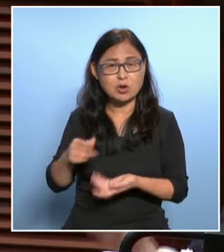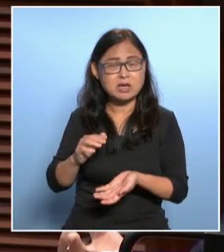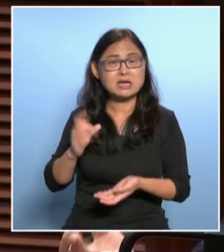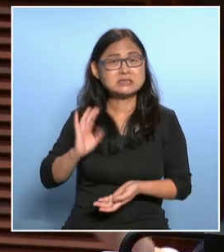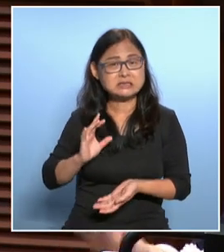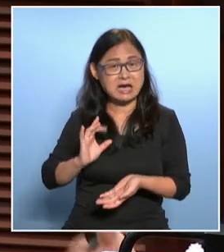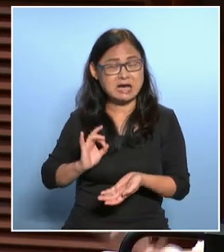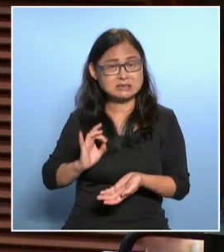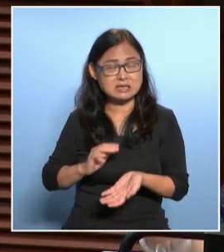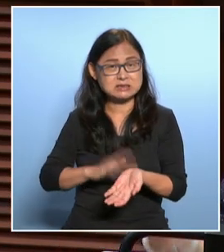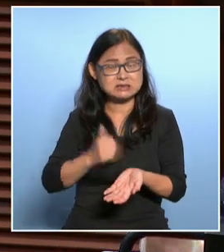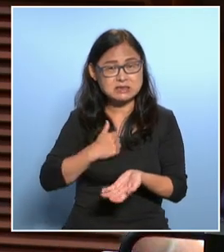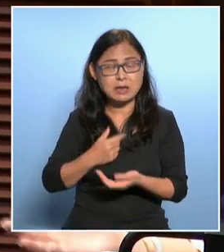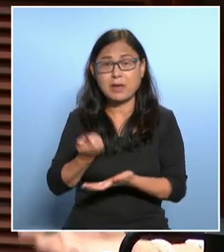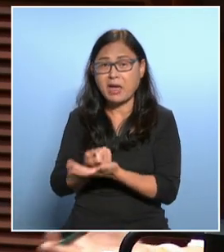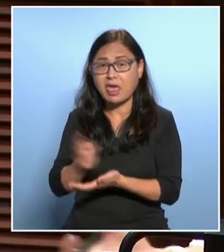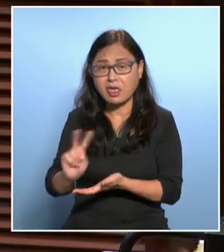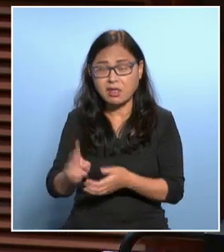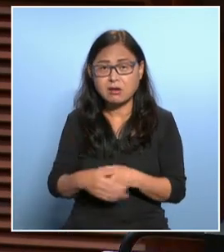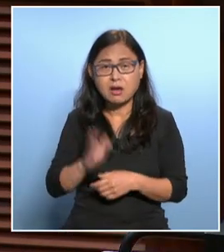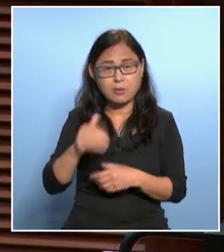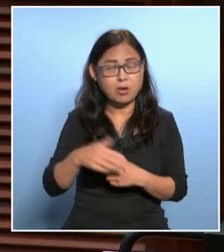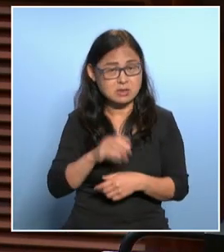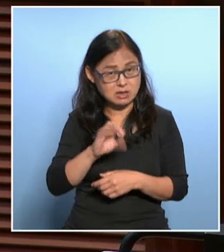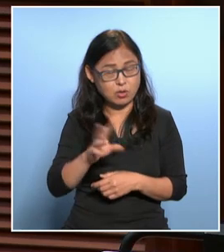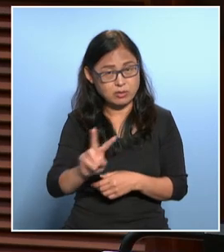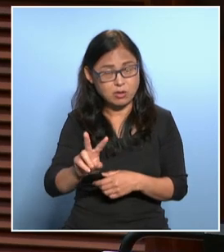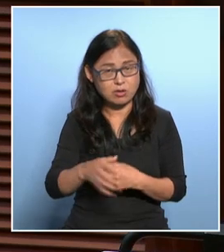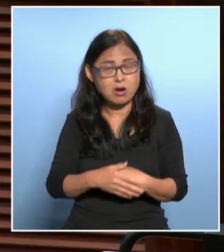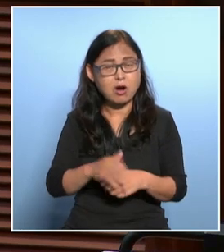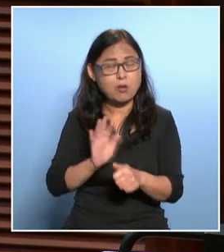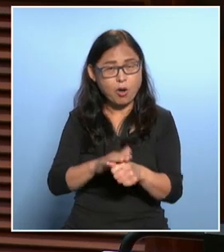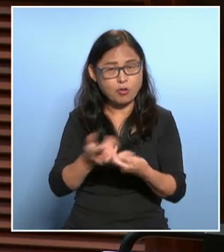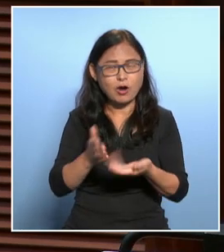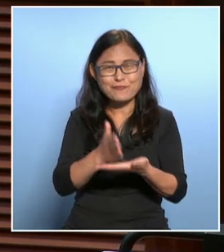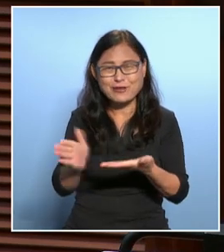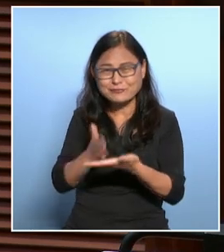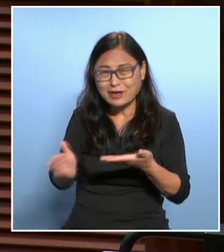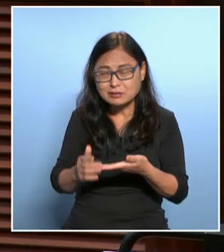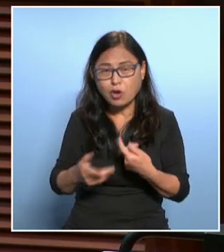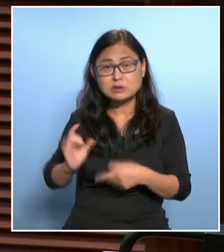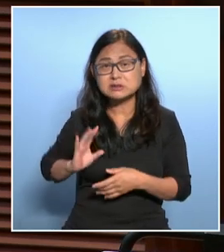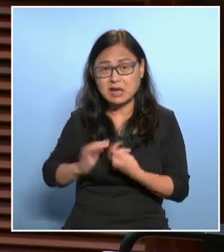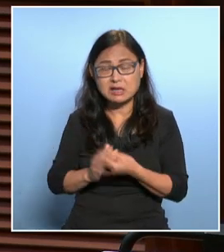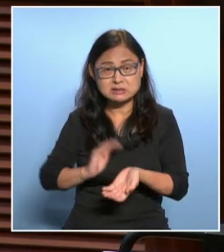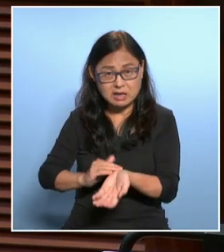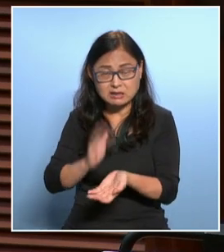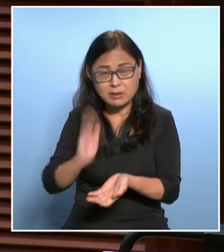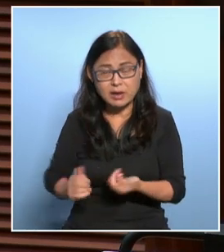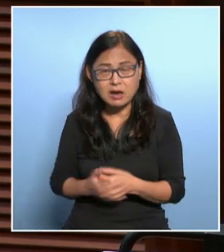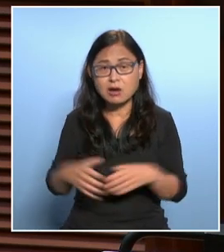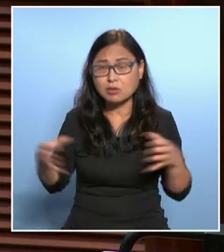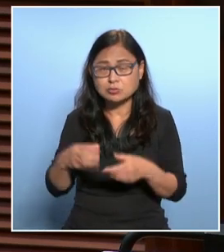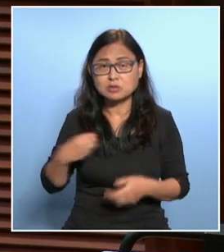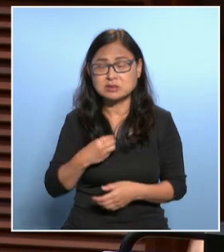sector? Would the private sector be charging as low as you are? Are you able to triage and divert some of